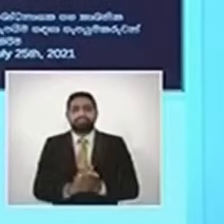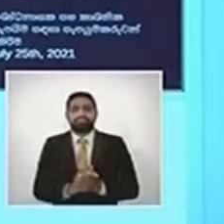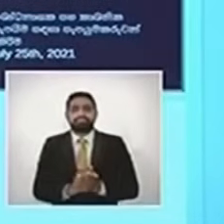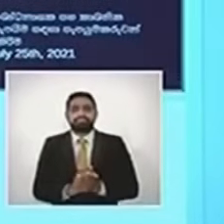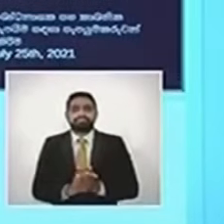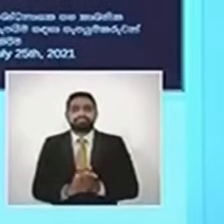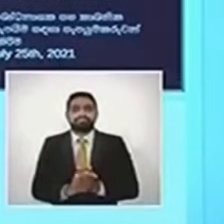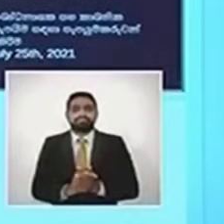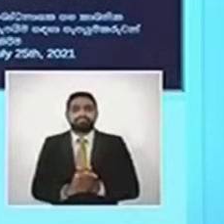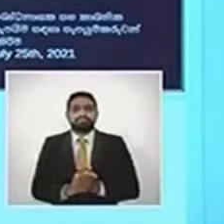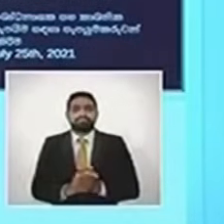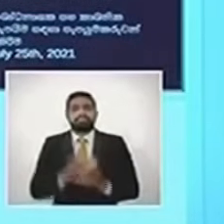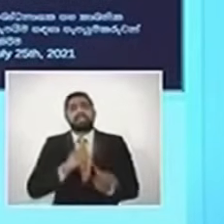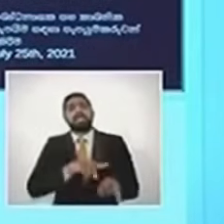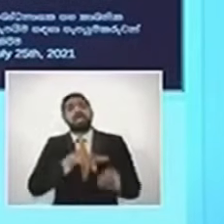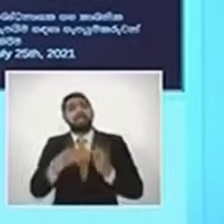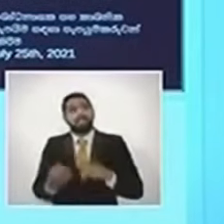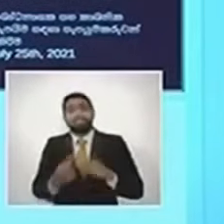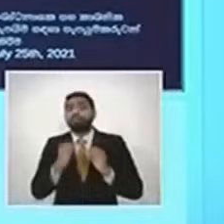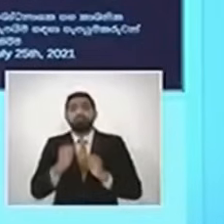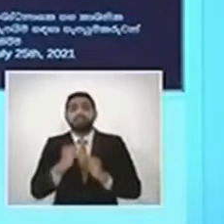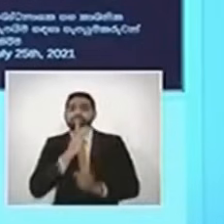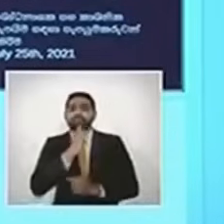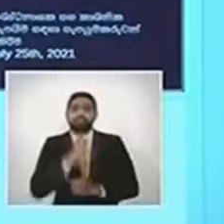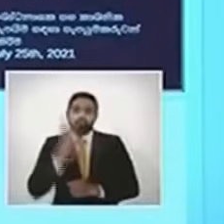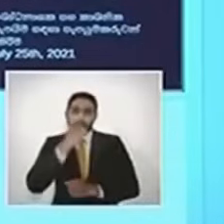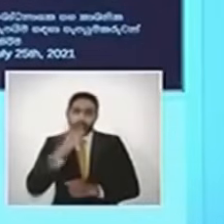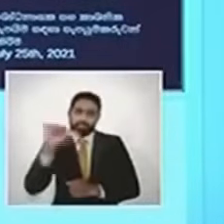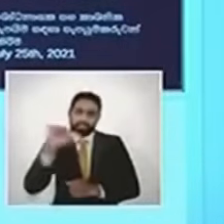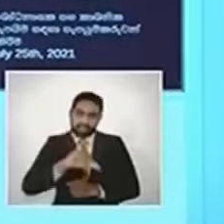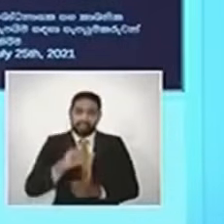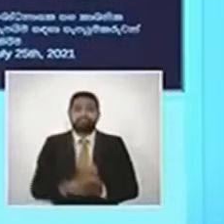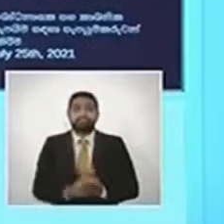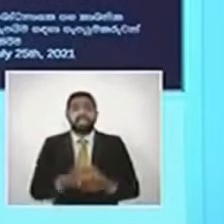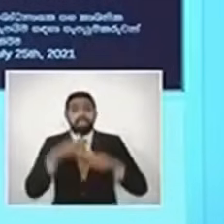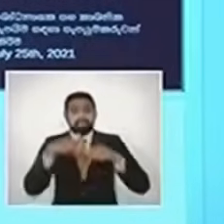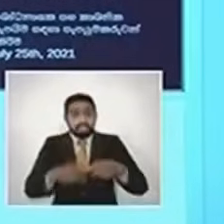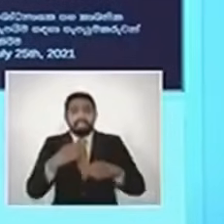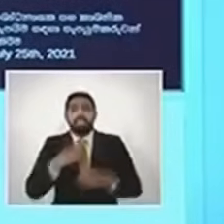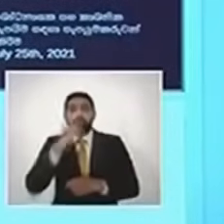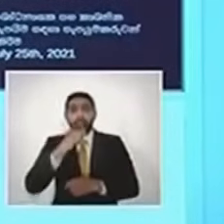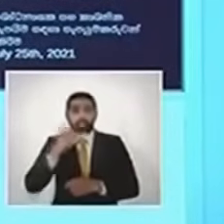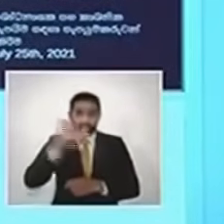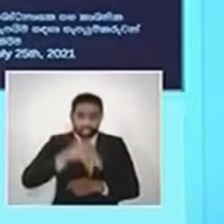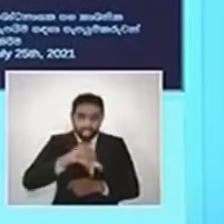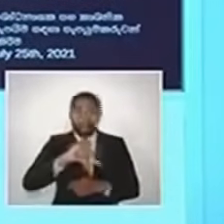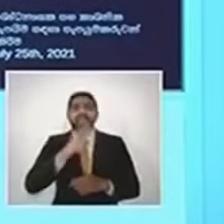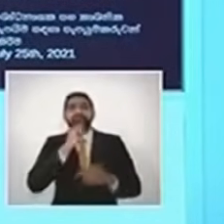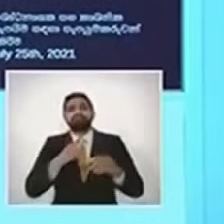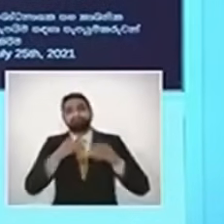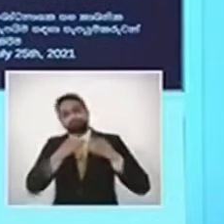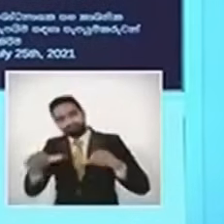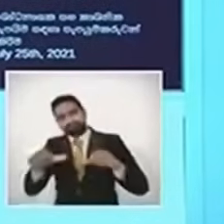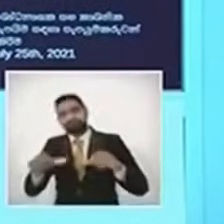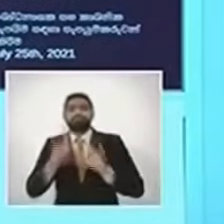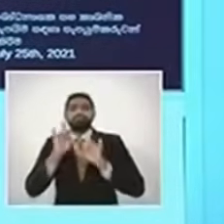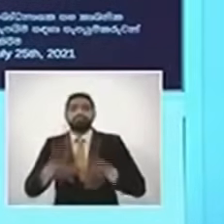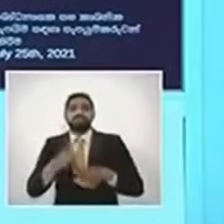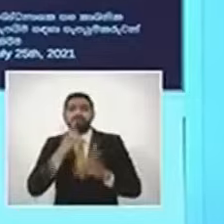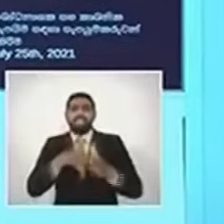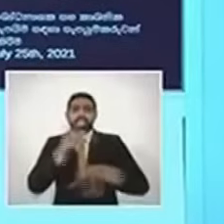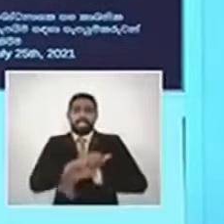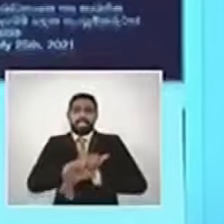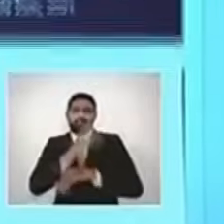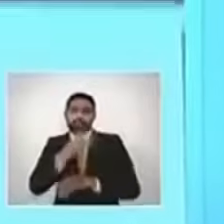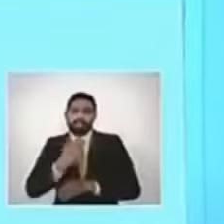product that is kerosene, and that has been broken down into jet fuel and illuminating kerosene, the kerosene that we use for household